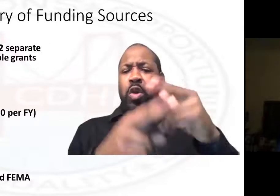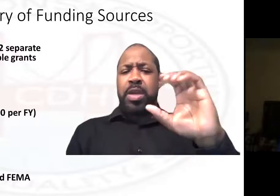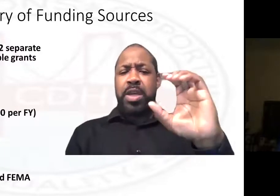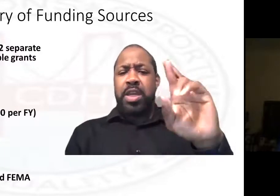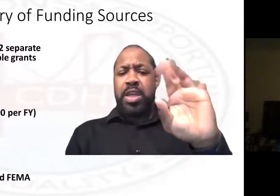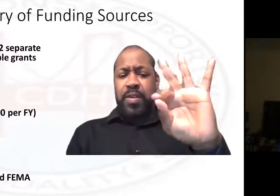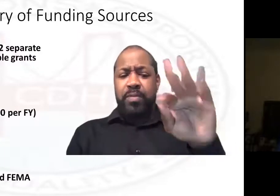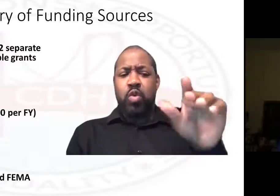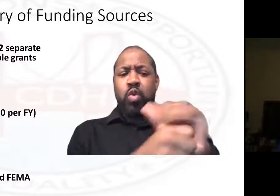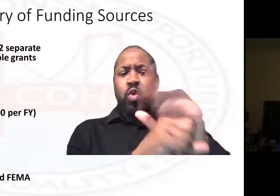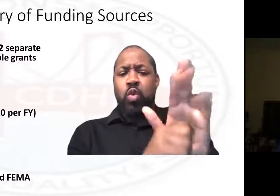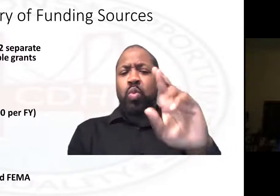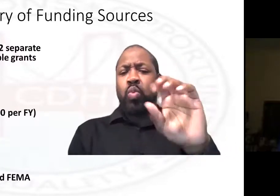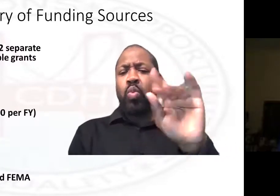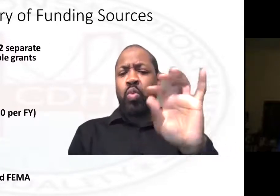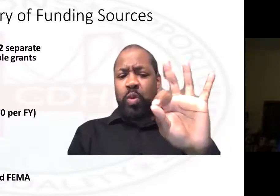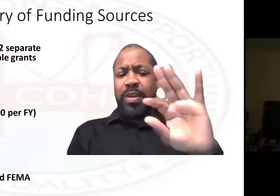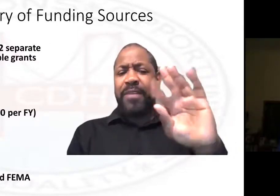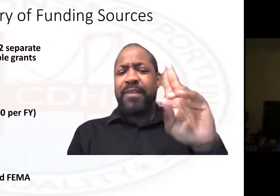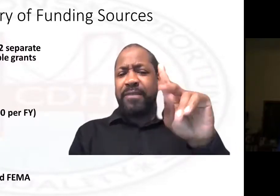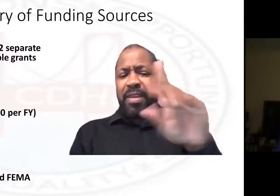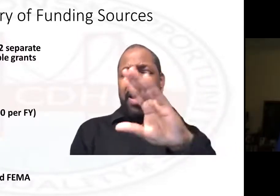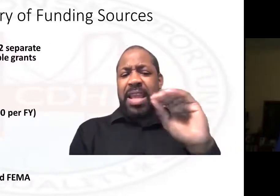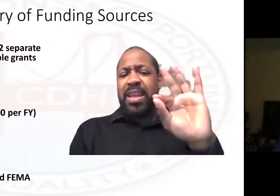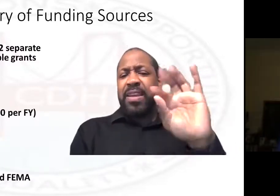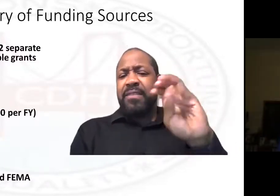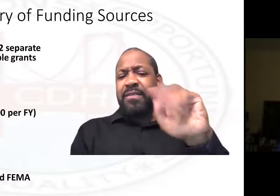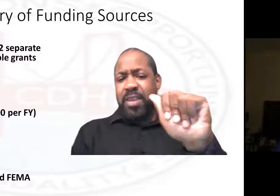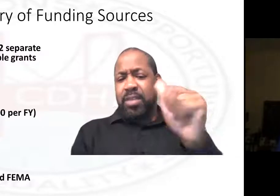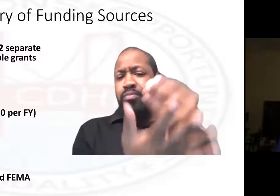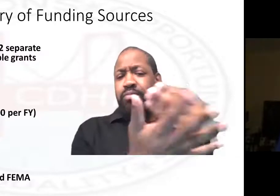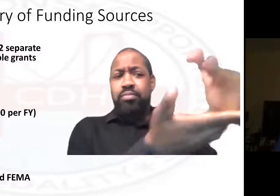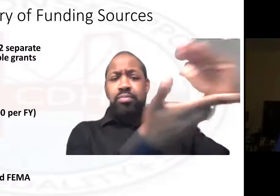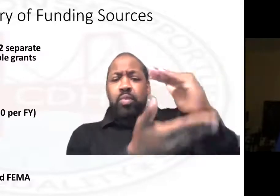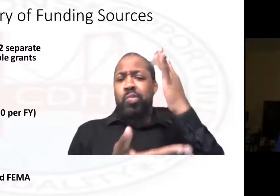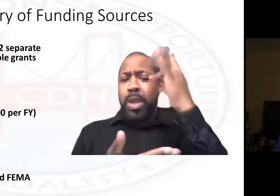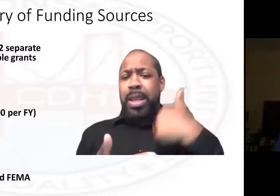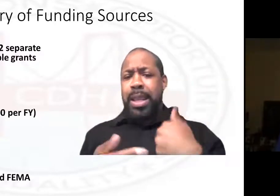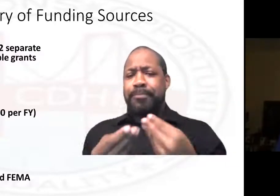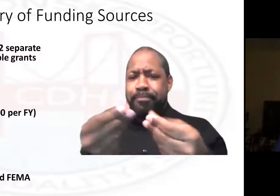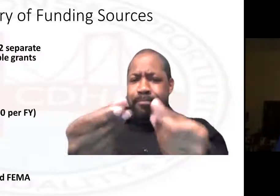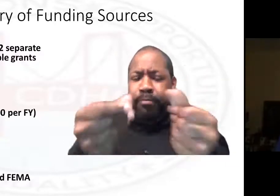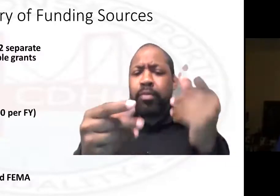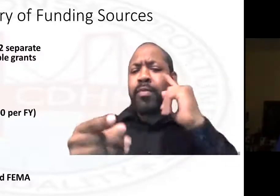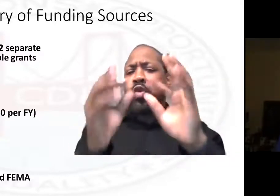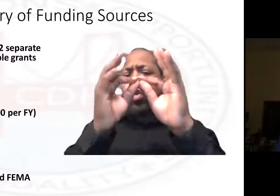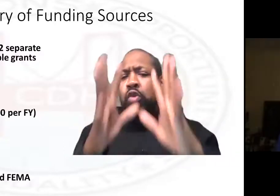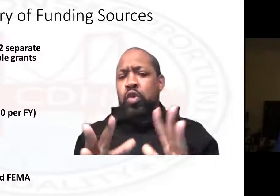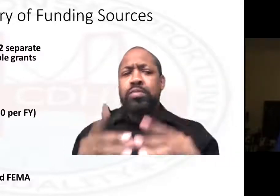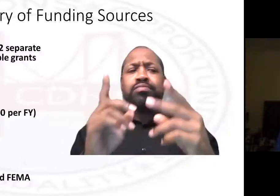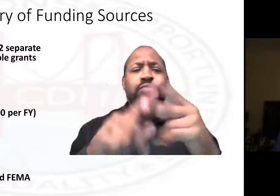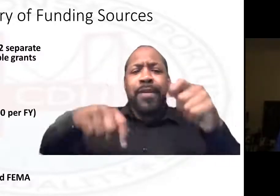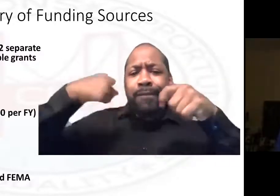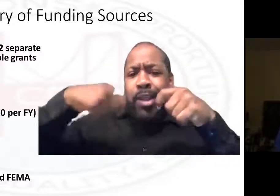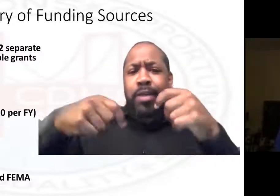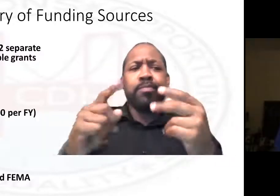and also from the CRF, the COVID Relief Fund, and FEMA.